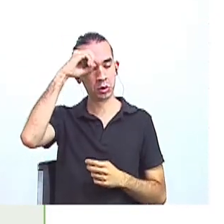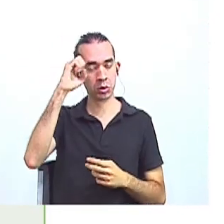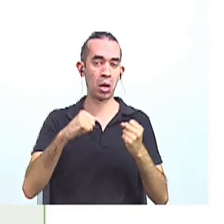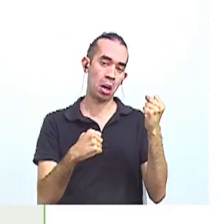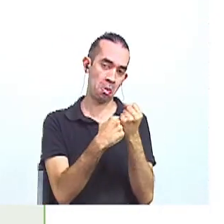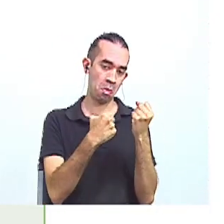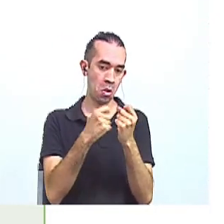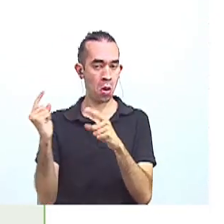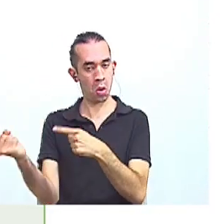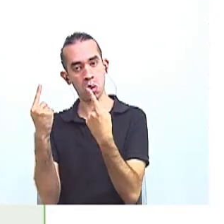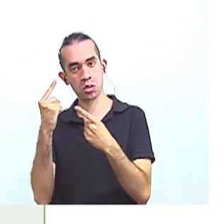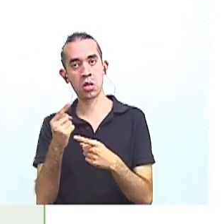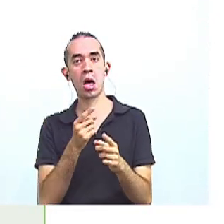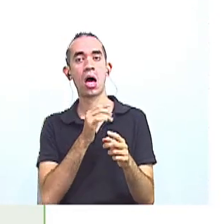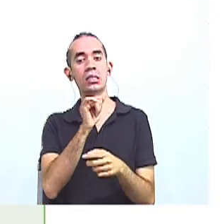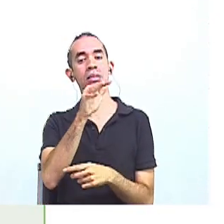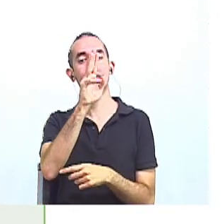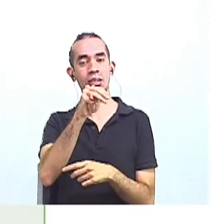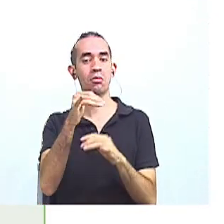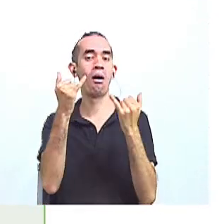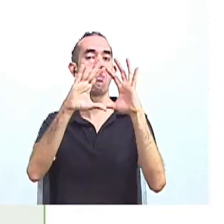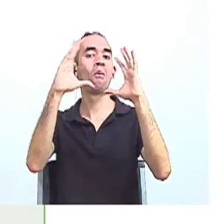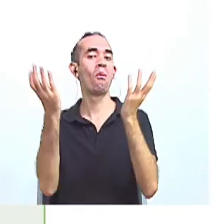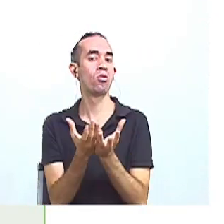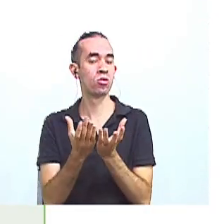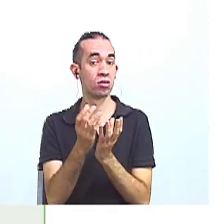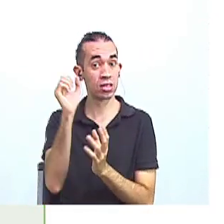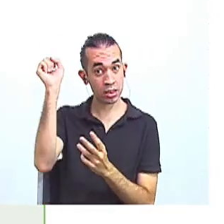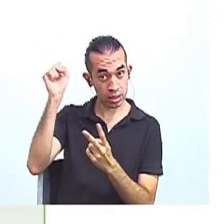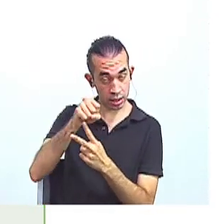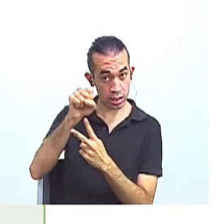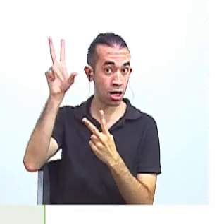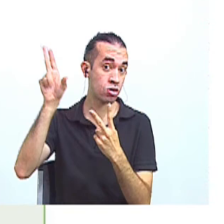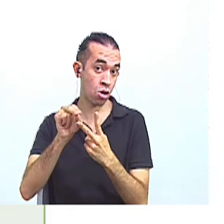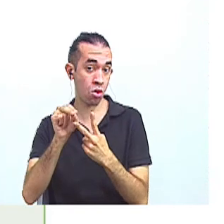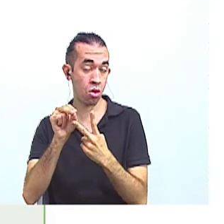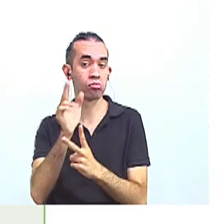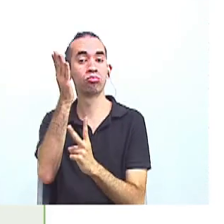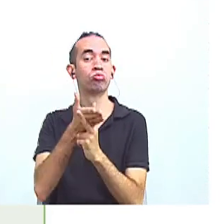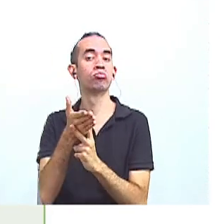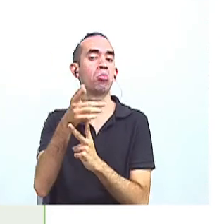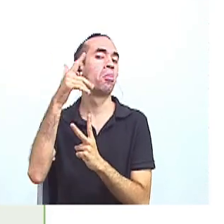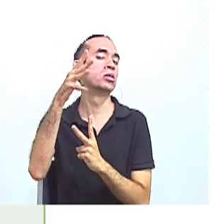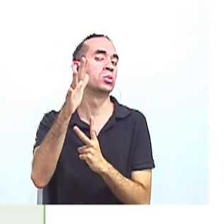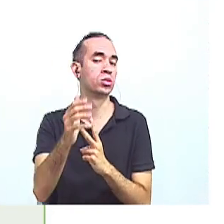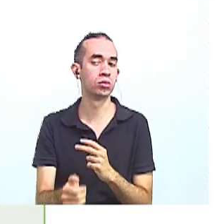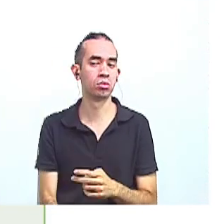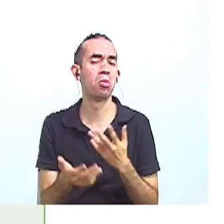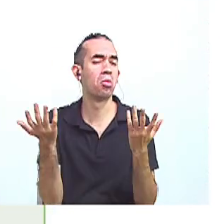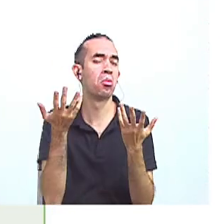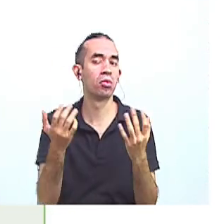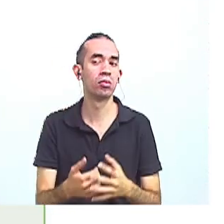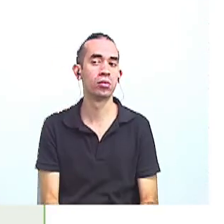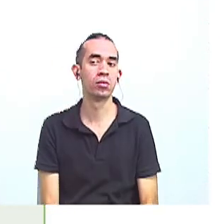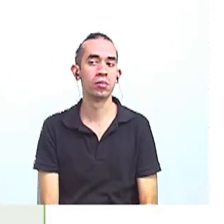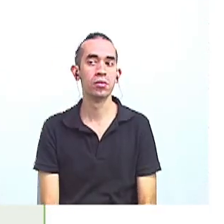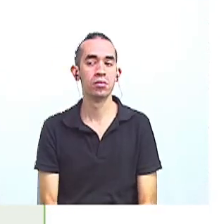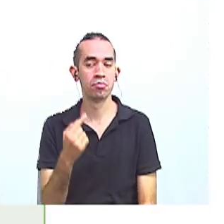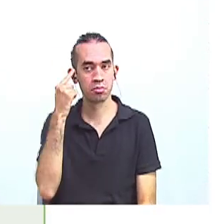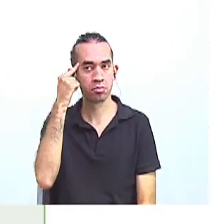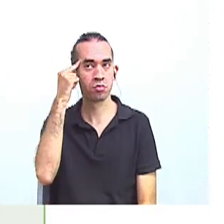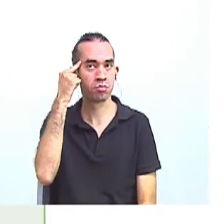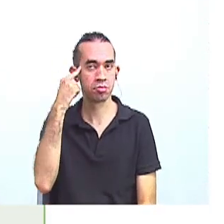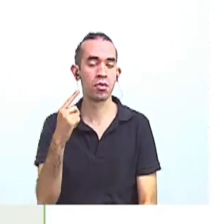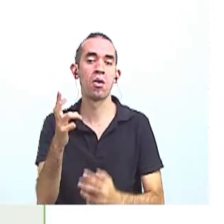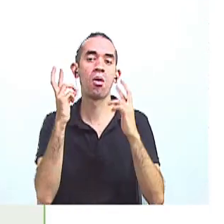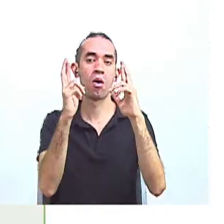and cons of STEAM in today's world. Yes, no, or kind of in the middle. Think about that.